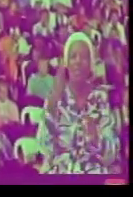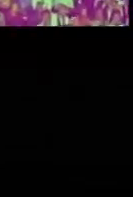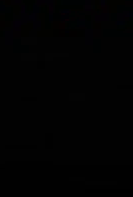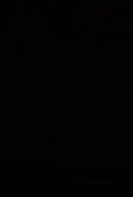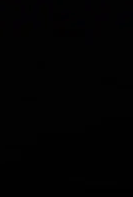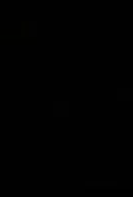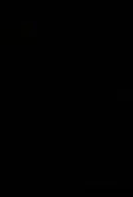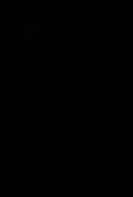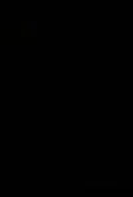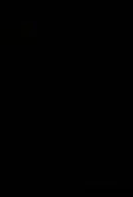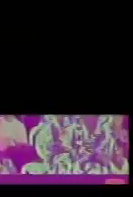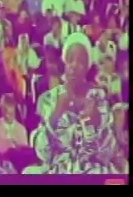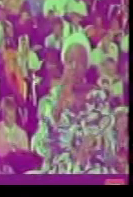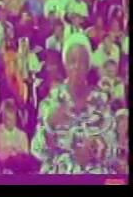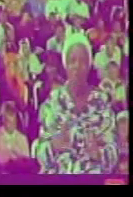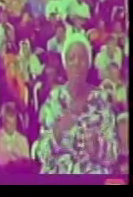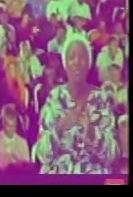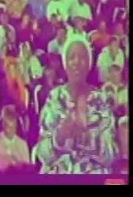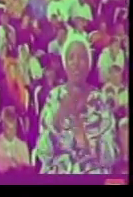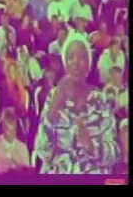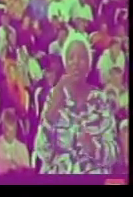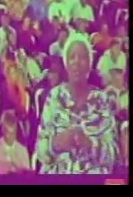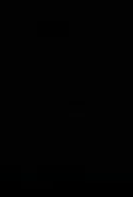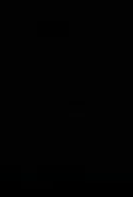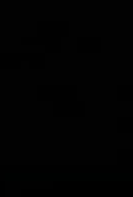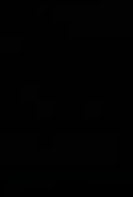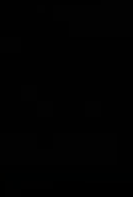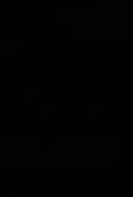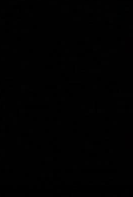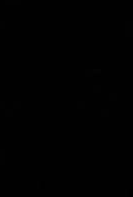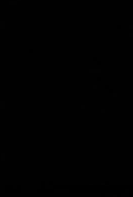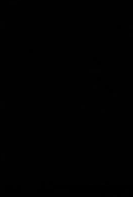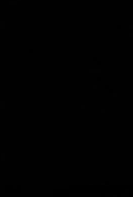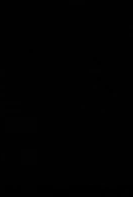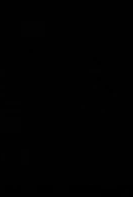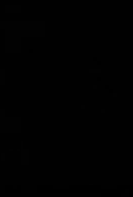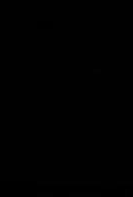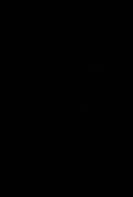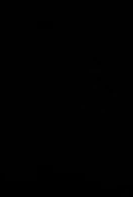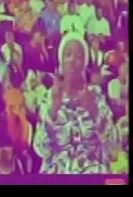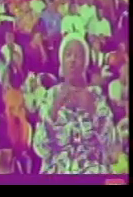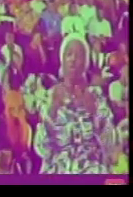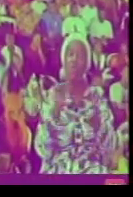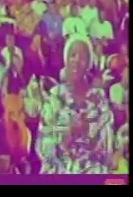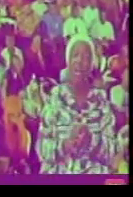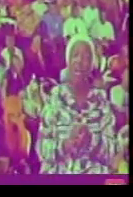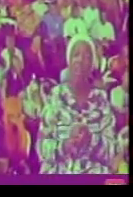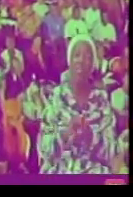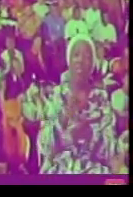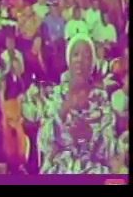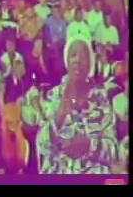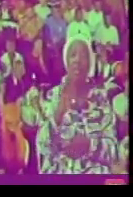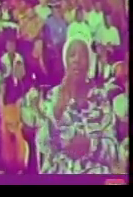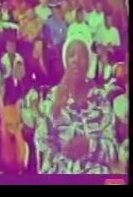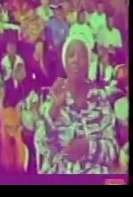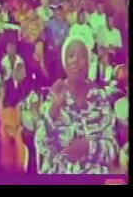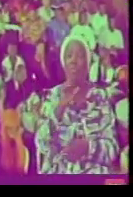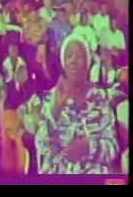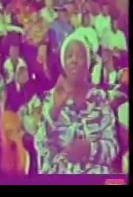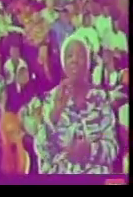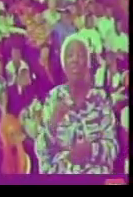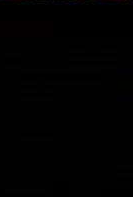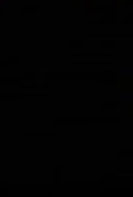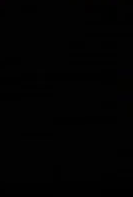is coming your way. I said it's coming your way. And all those people that looked up